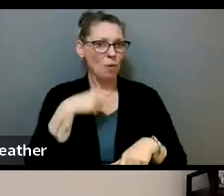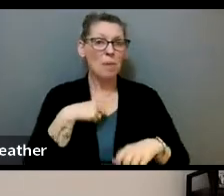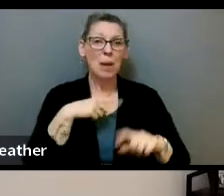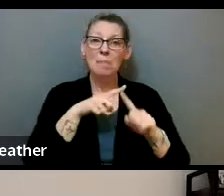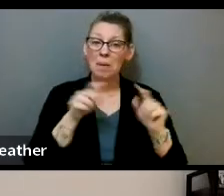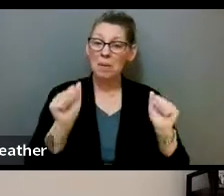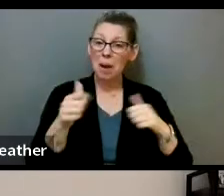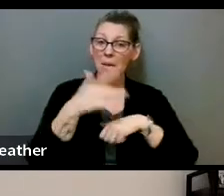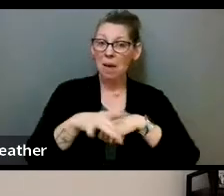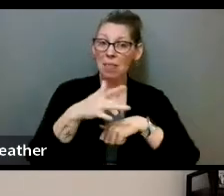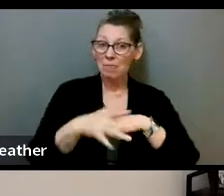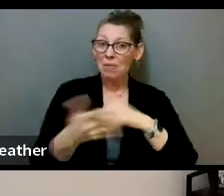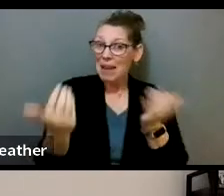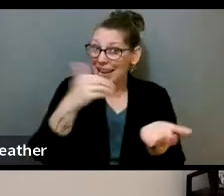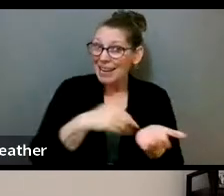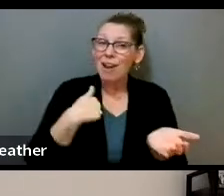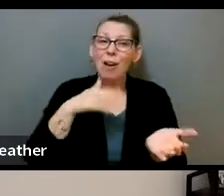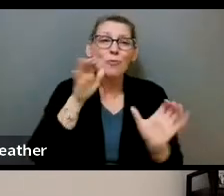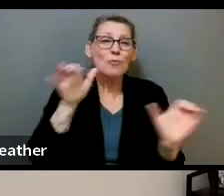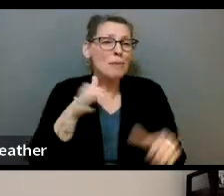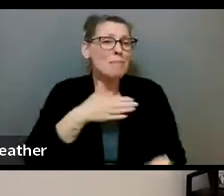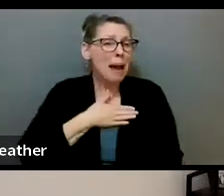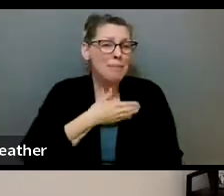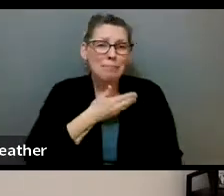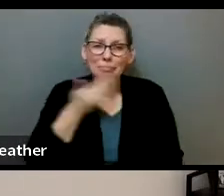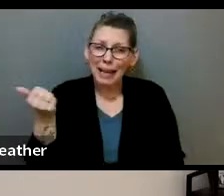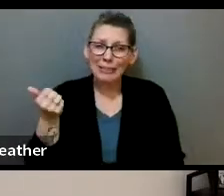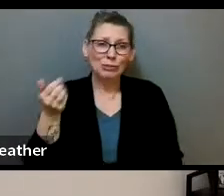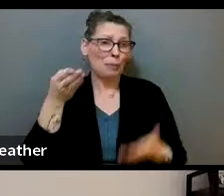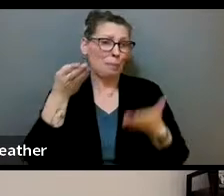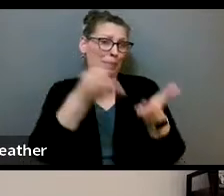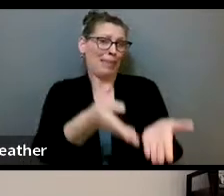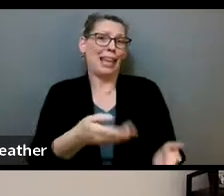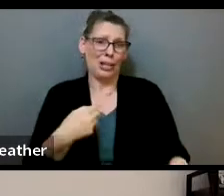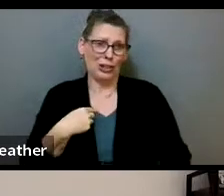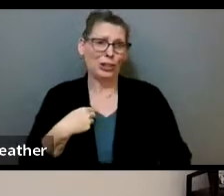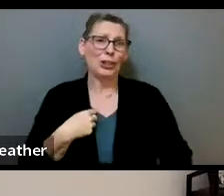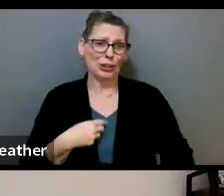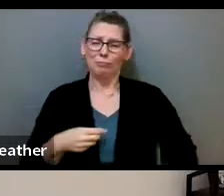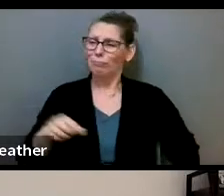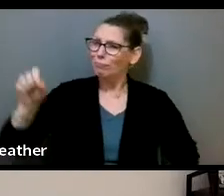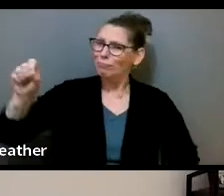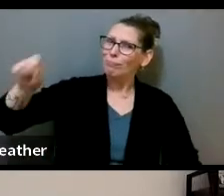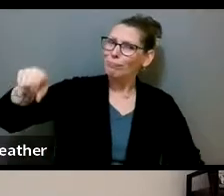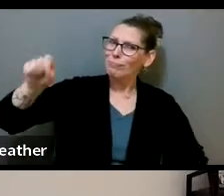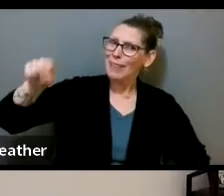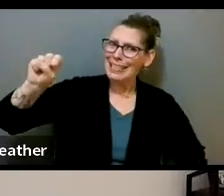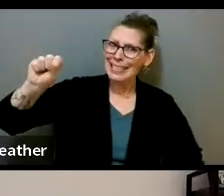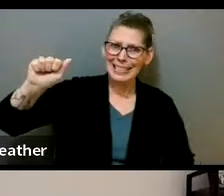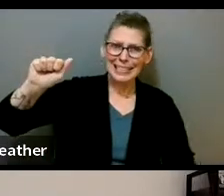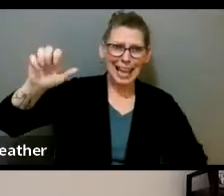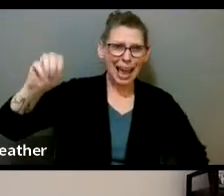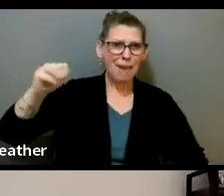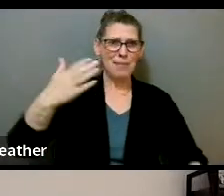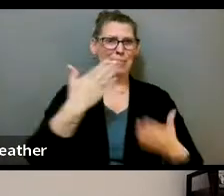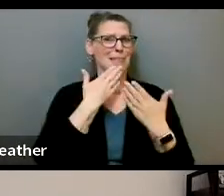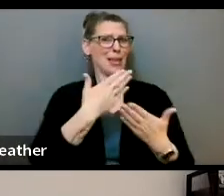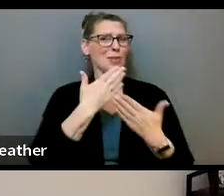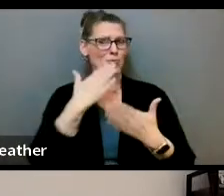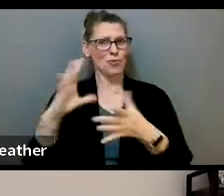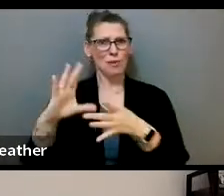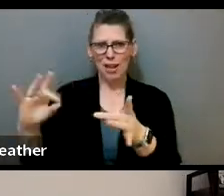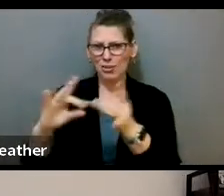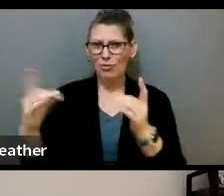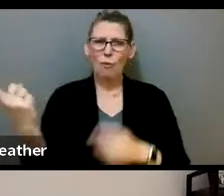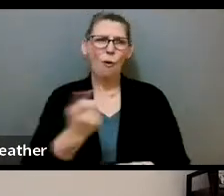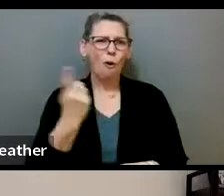them available once again, I'm going to do my very best to be there. Yeah, Sam, thank you for mentioning that, and thank you always